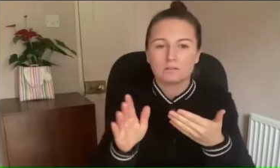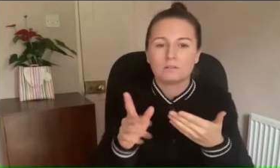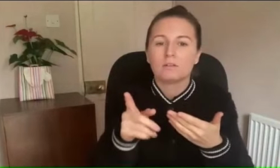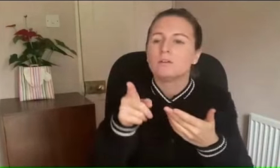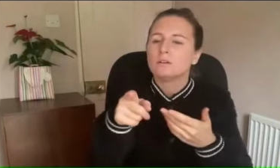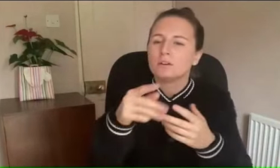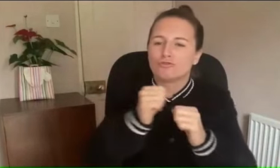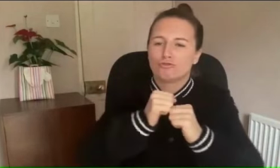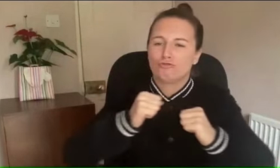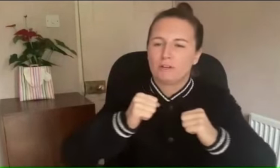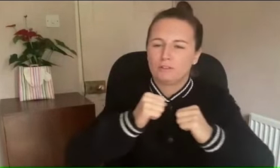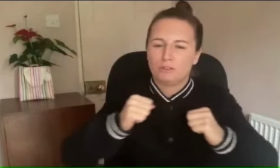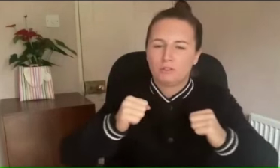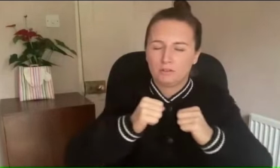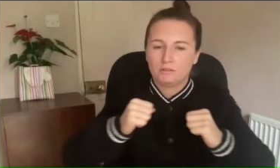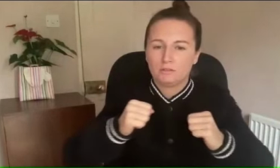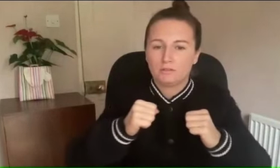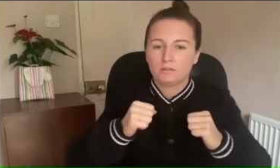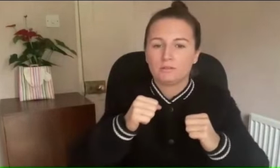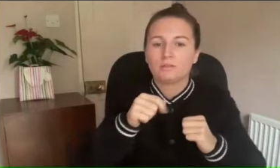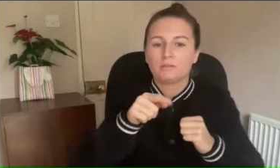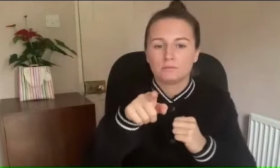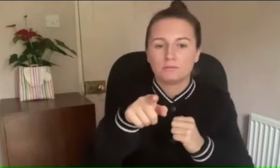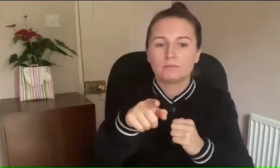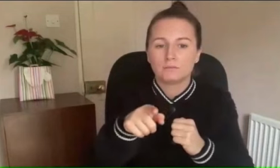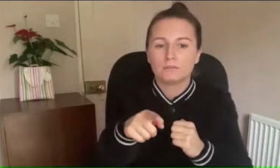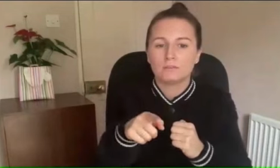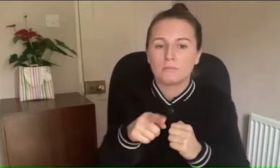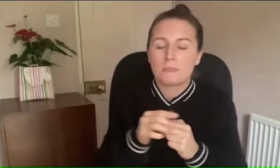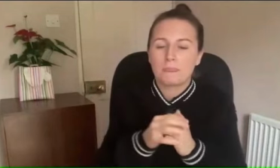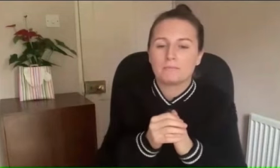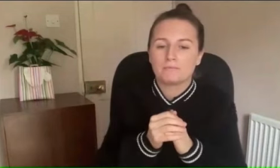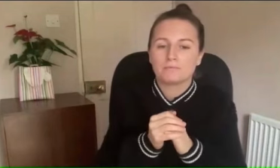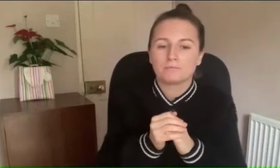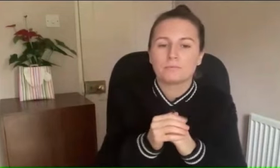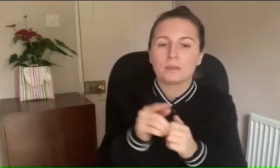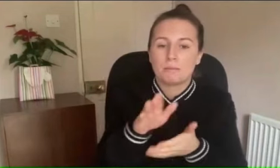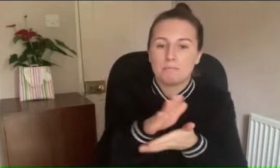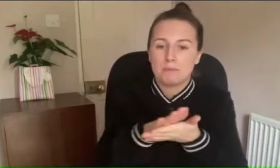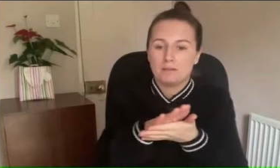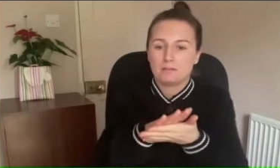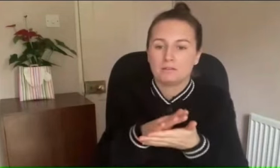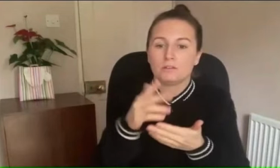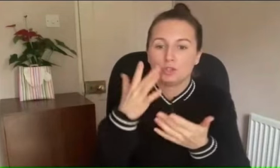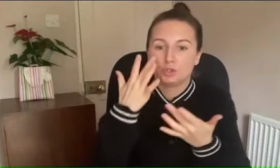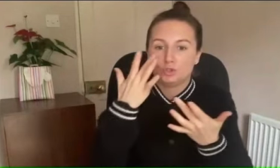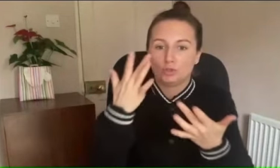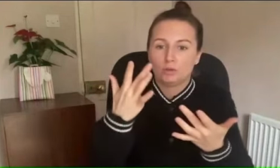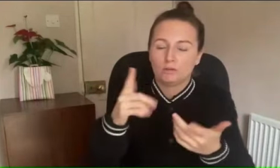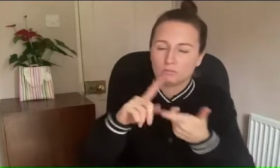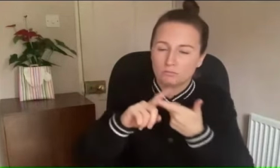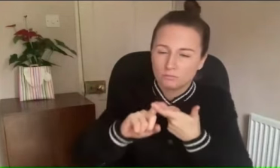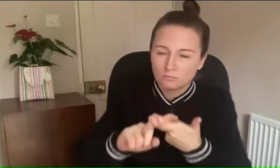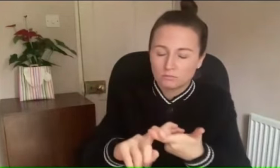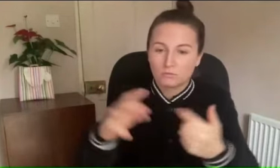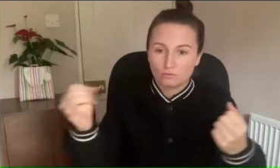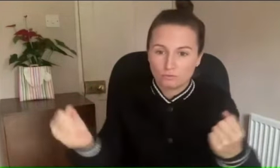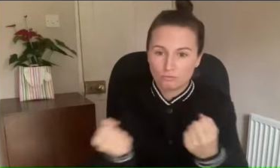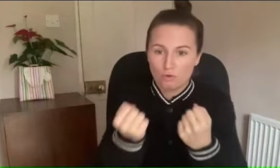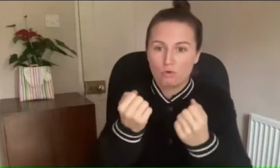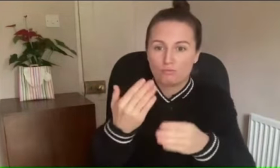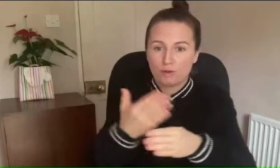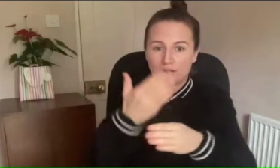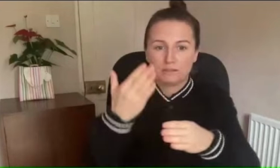with the criteria within it not strong enough and examples of stretching demonstrating pockets of good practice rather than consistently